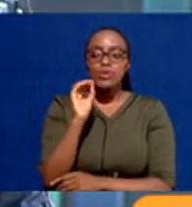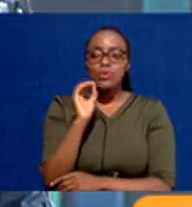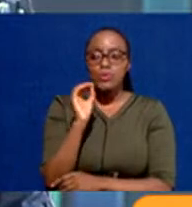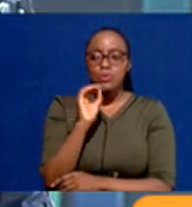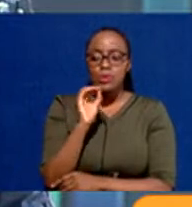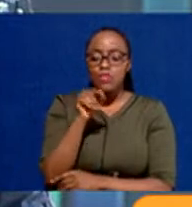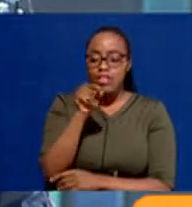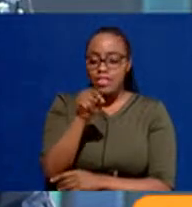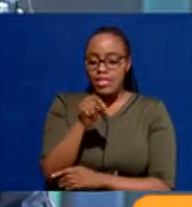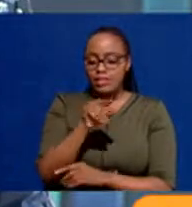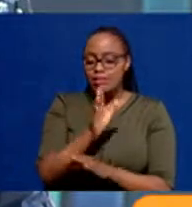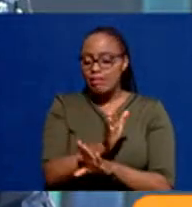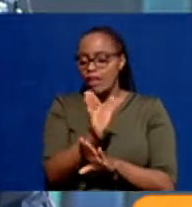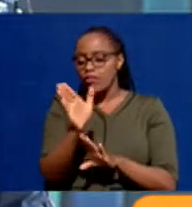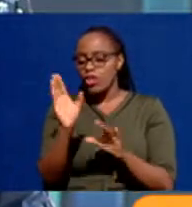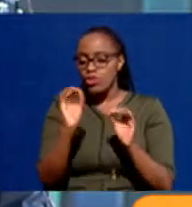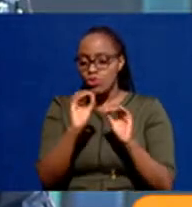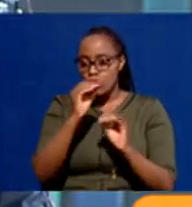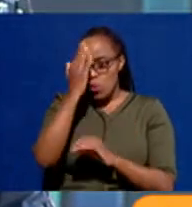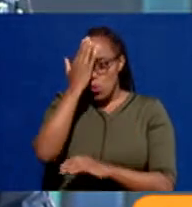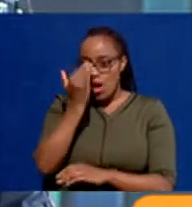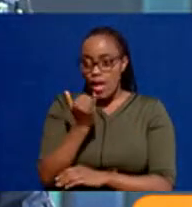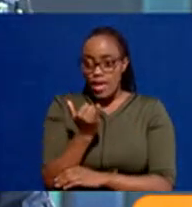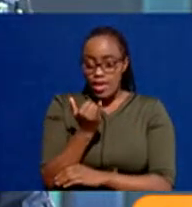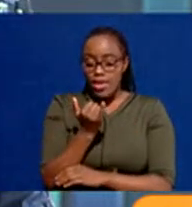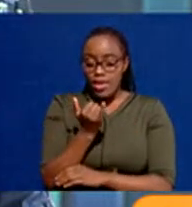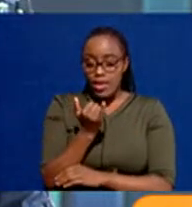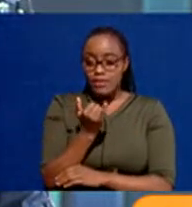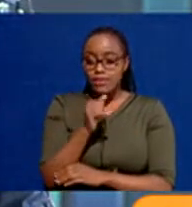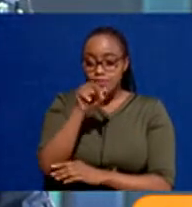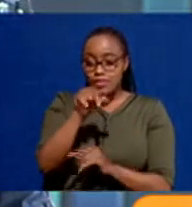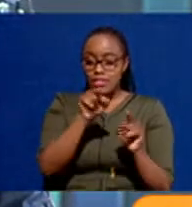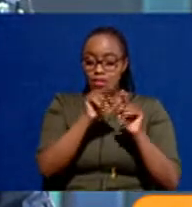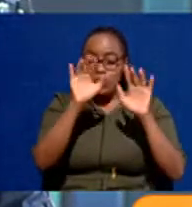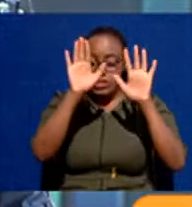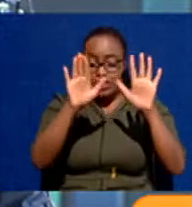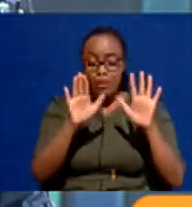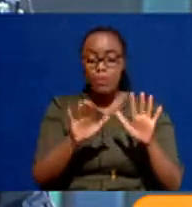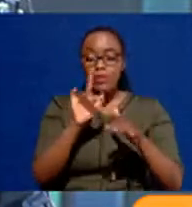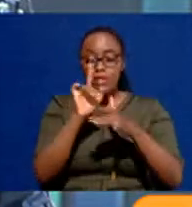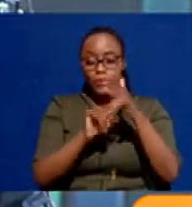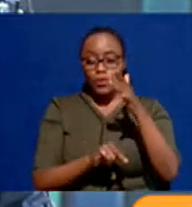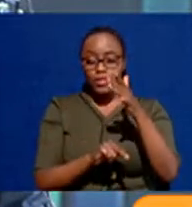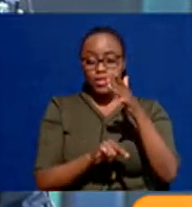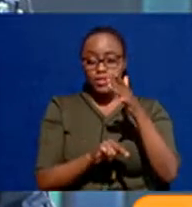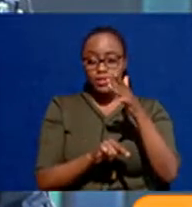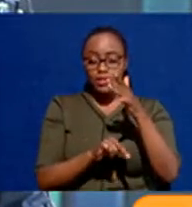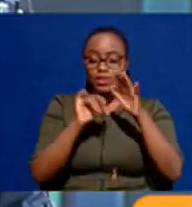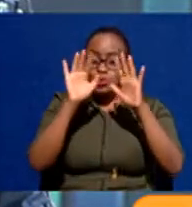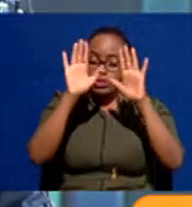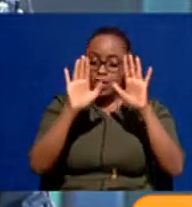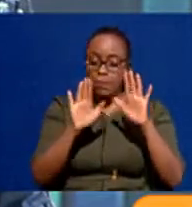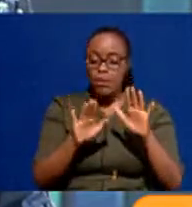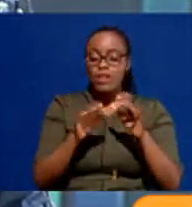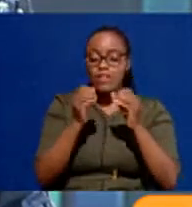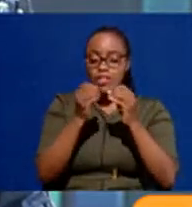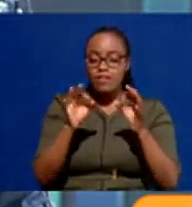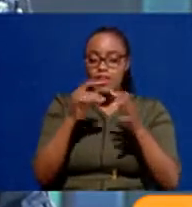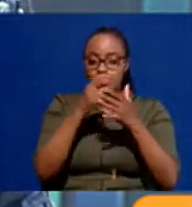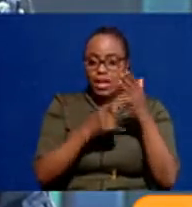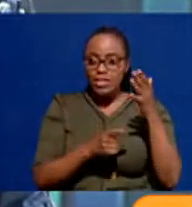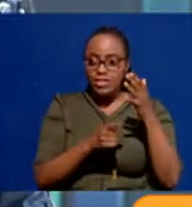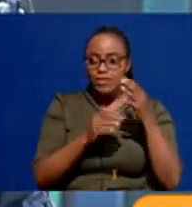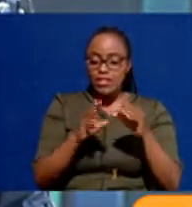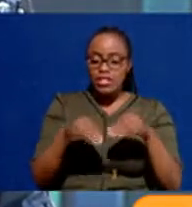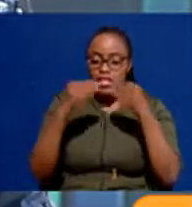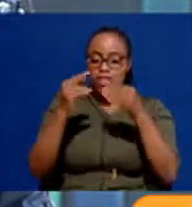we do not want that deviation, because it was important that the duty free passed